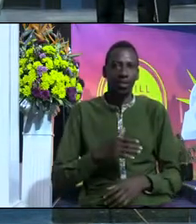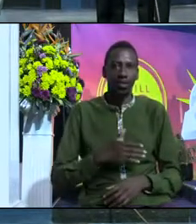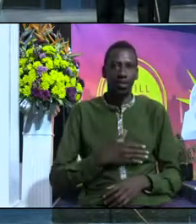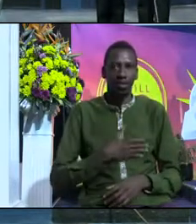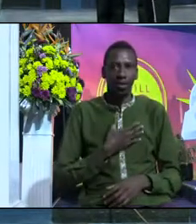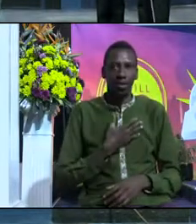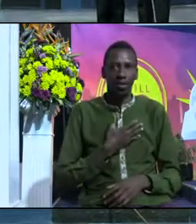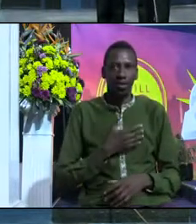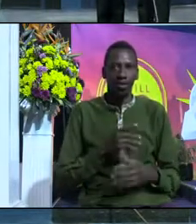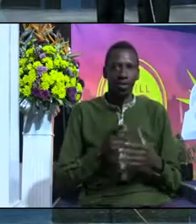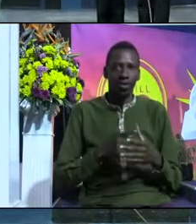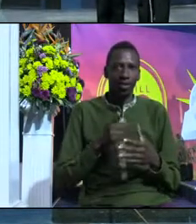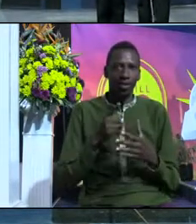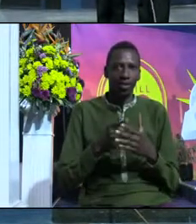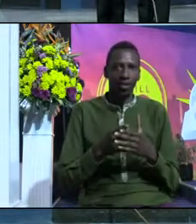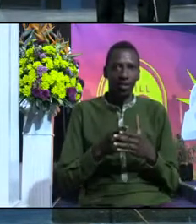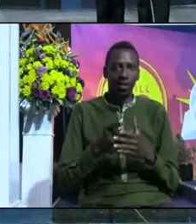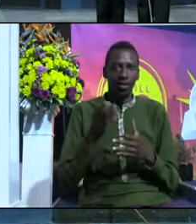Sacrifice me,